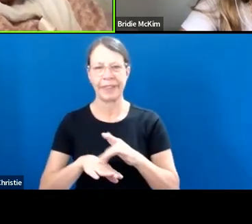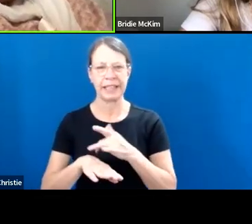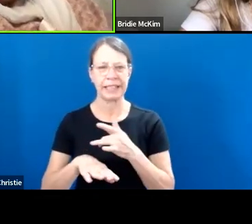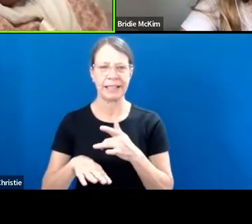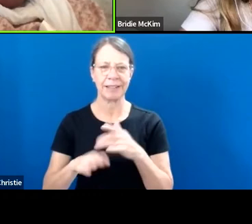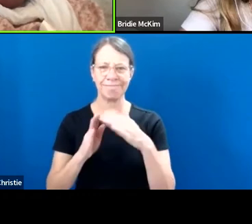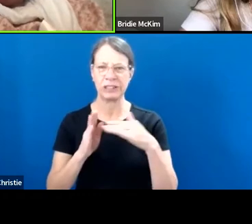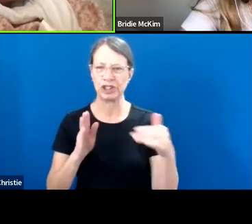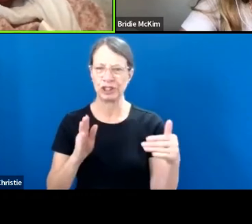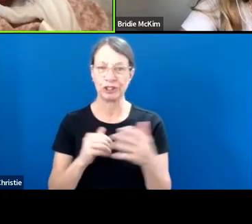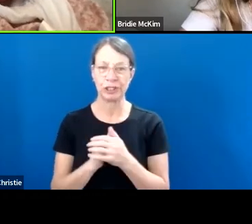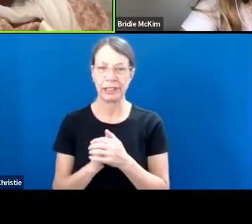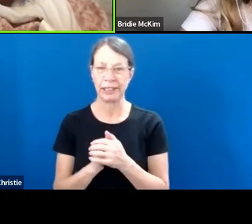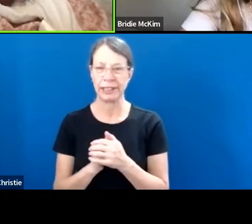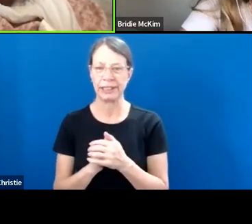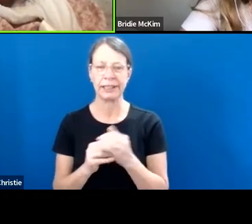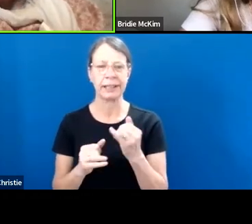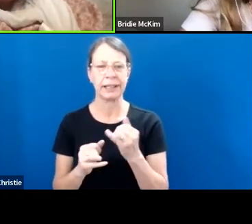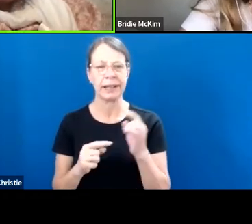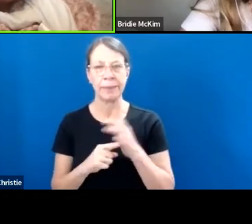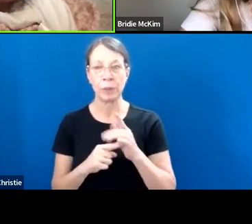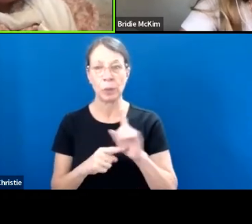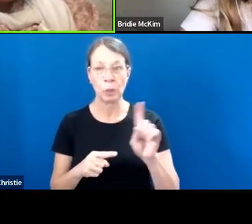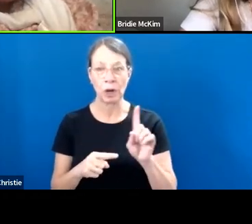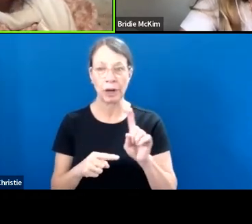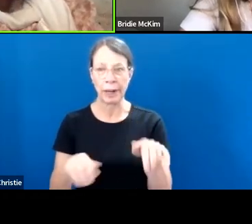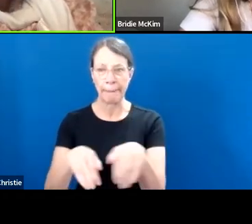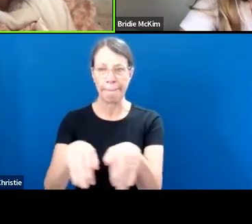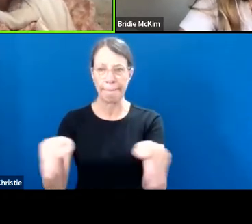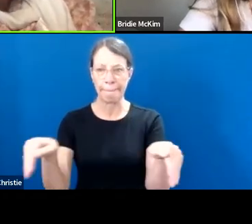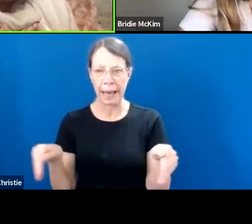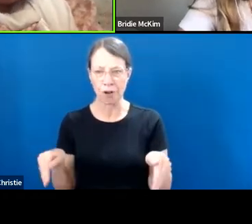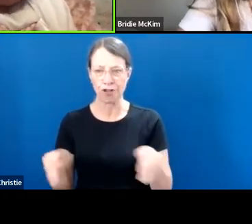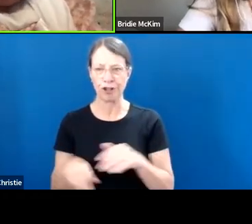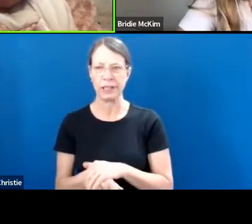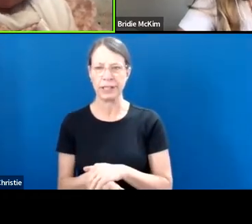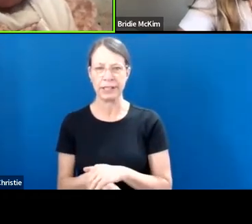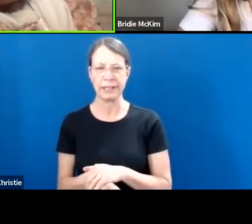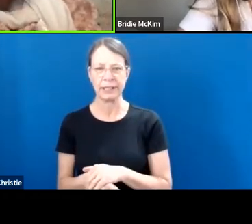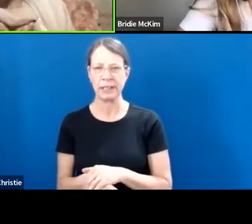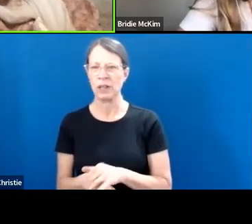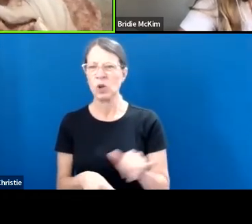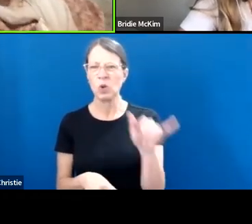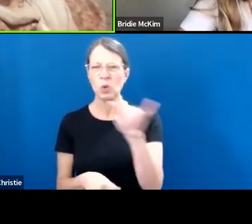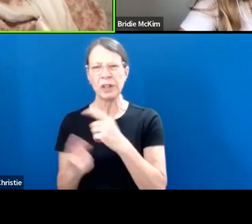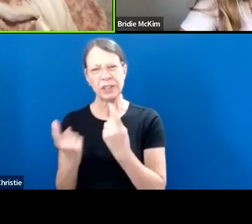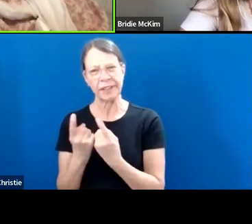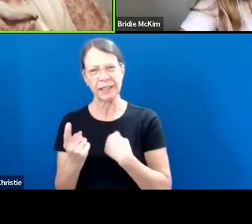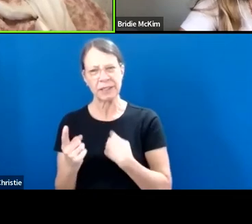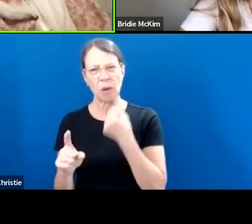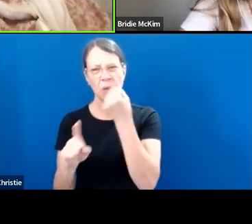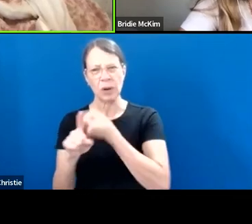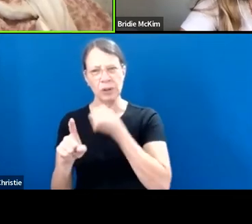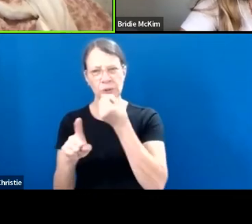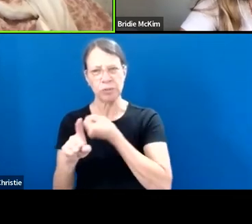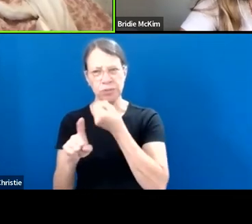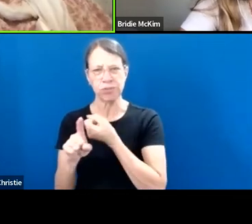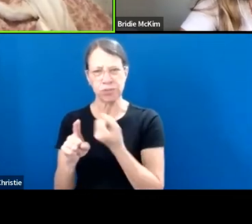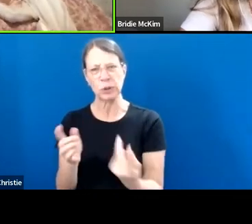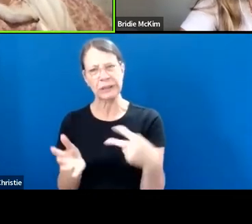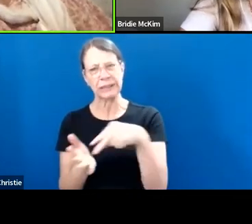boundaries are important, and knowing what you will and won't stand for are important.